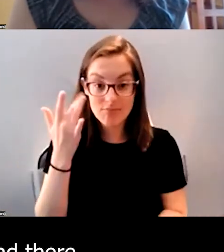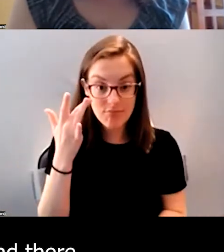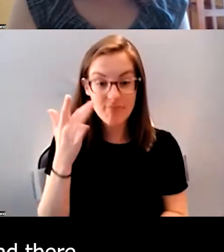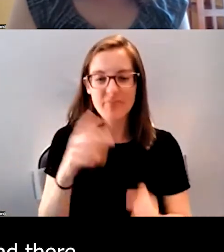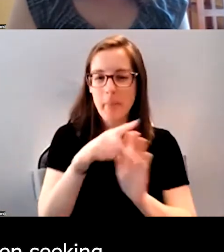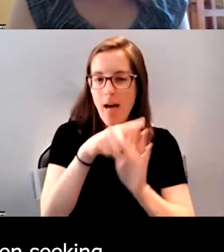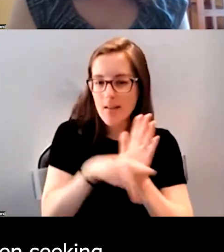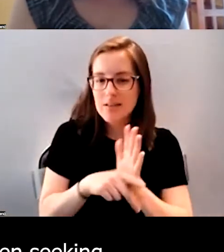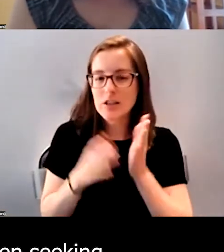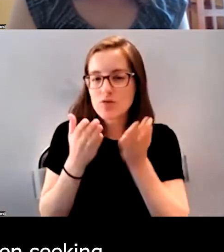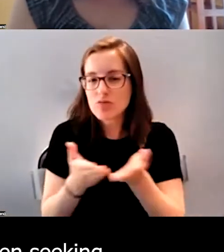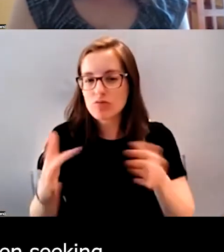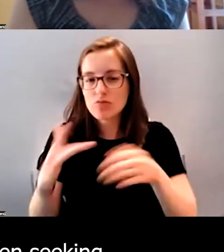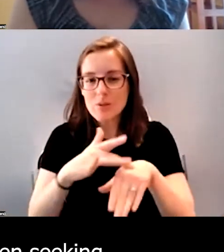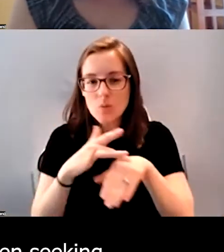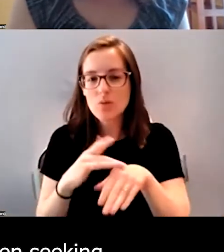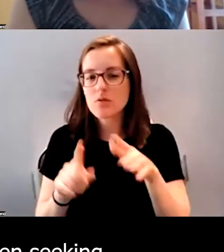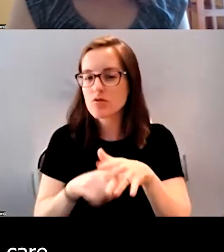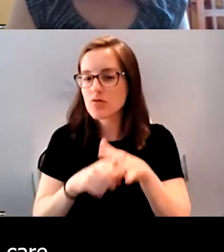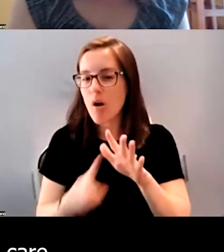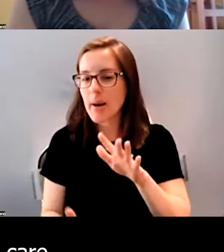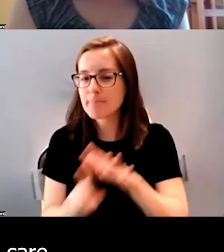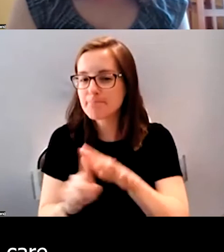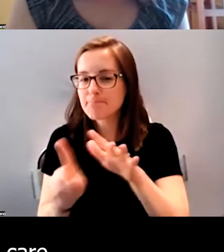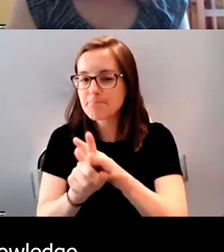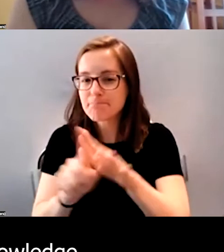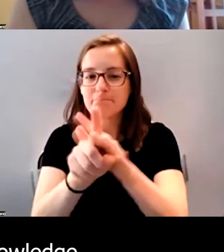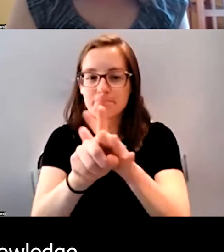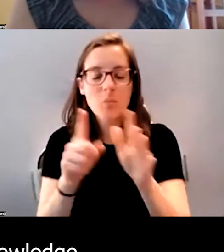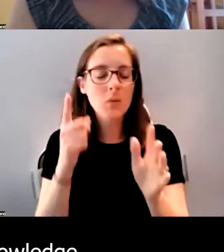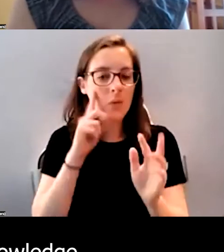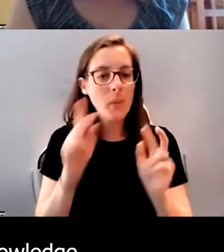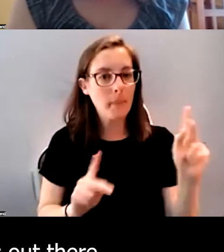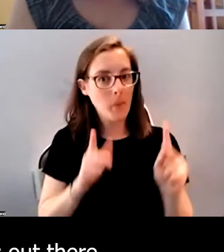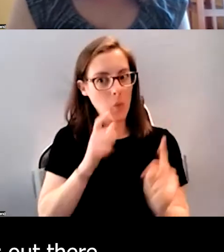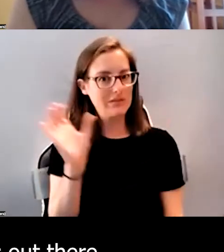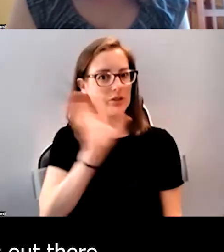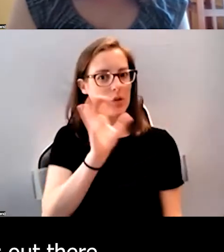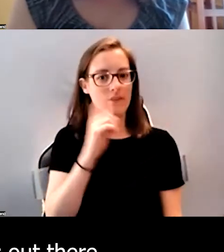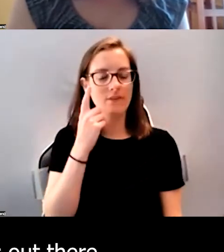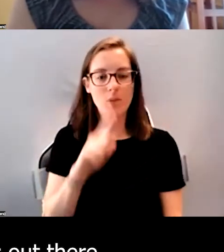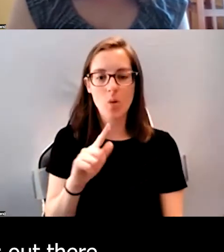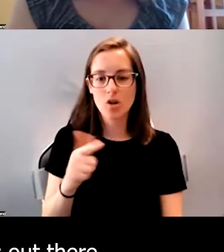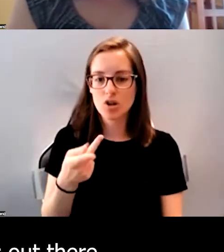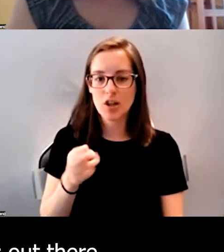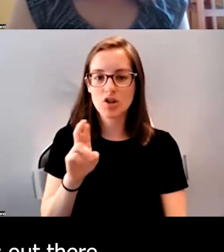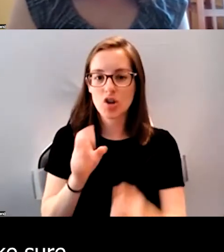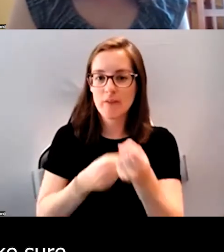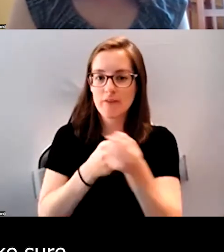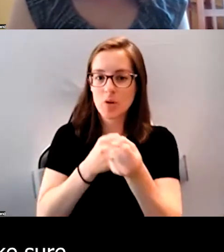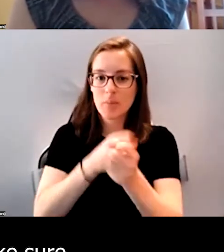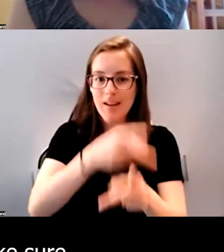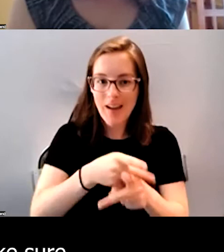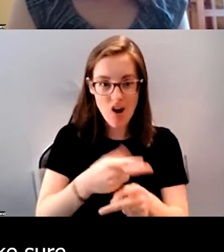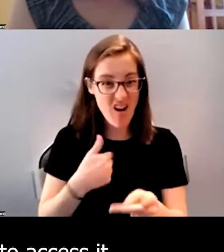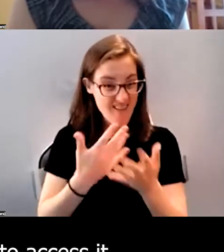popping up here and there for folks who have been seeking gender affirming care. And with all the knowledge and information that's out there, we